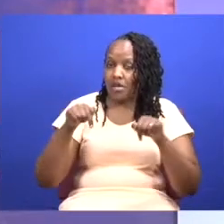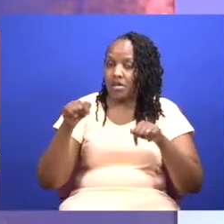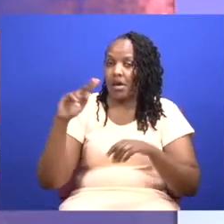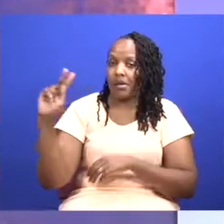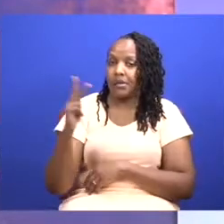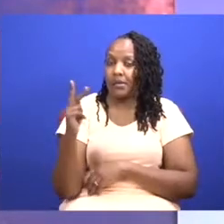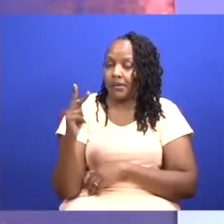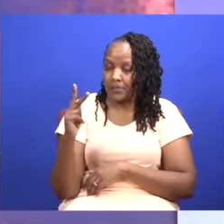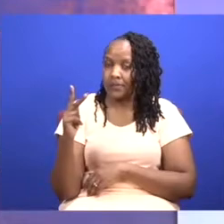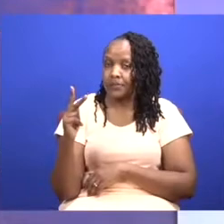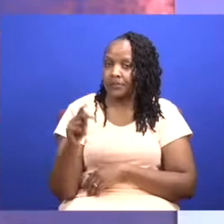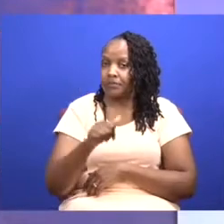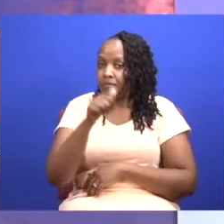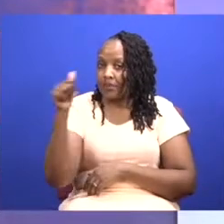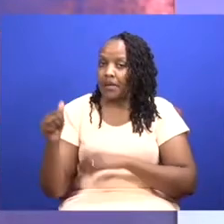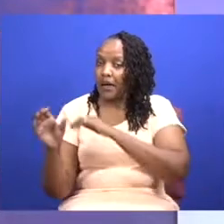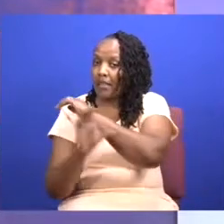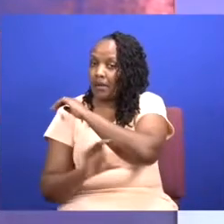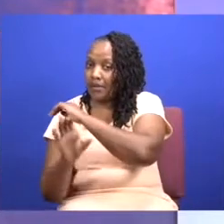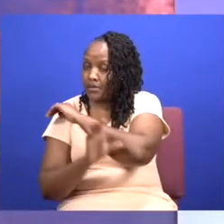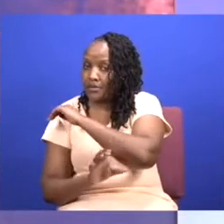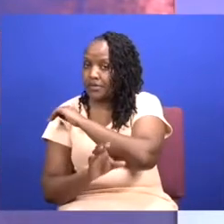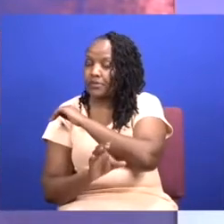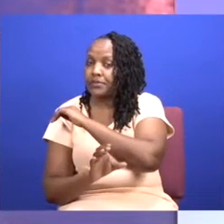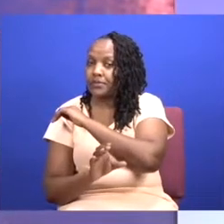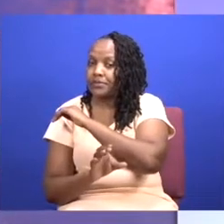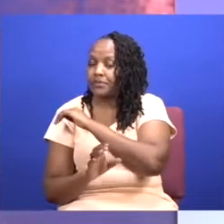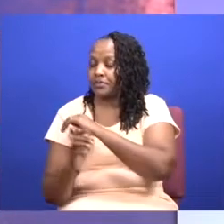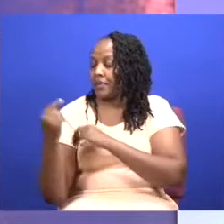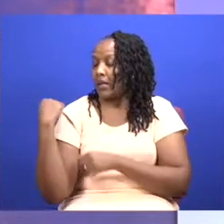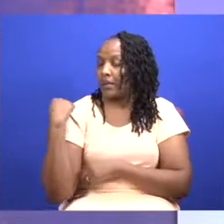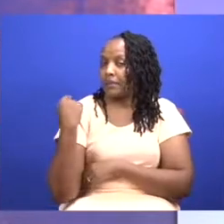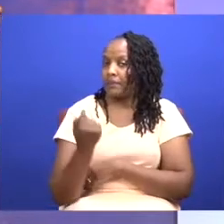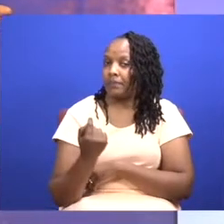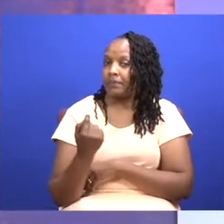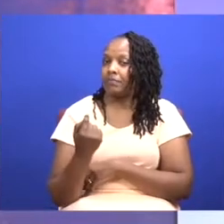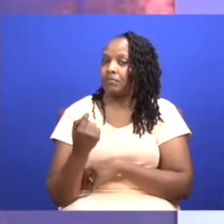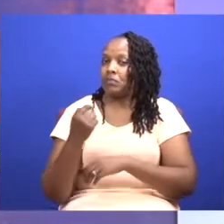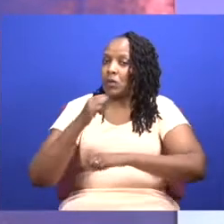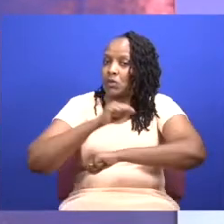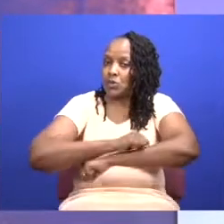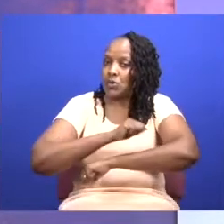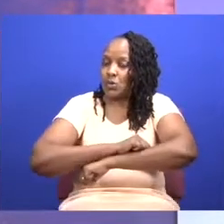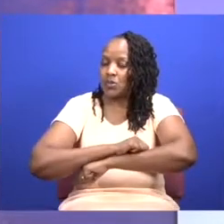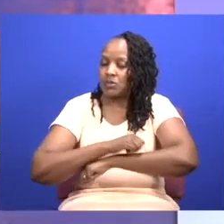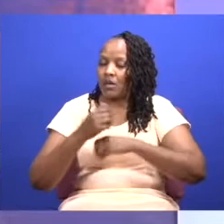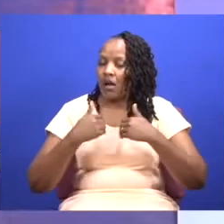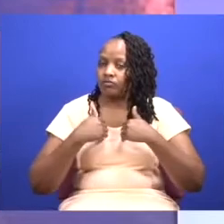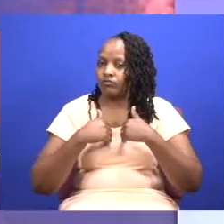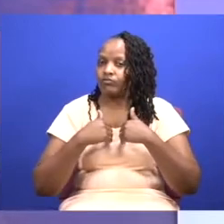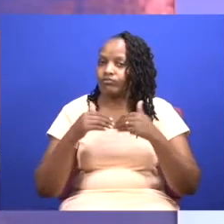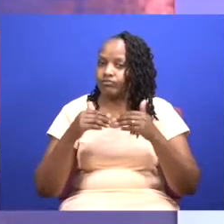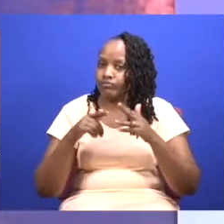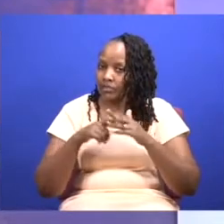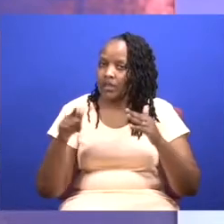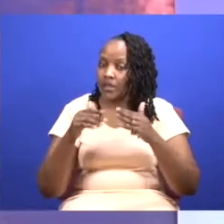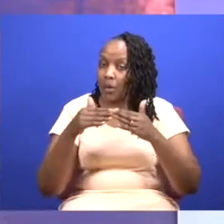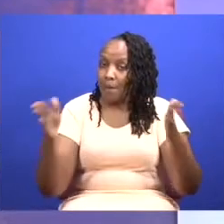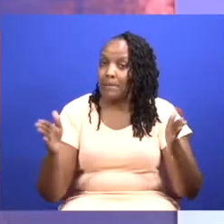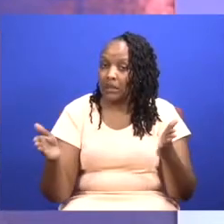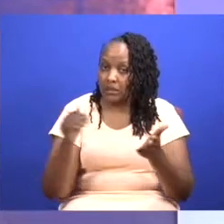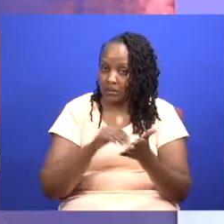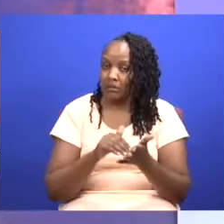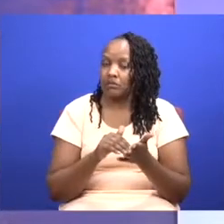Kenya and maybe other countries that may be watching from, that recently schools have started reopening. We want to